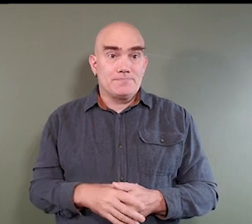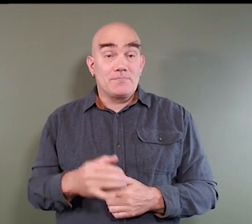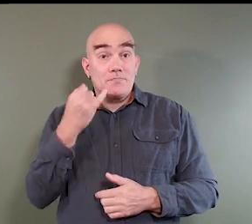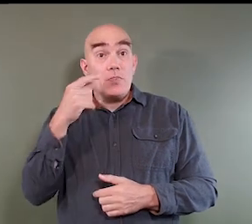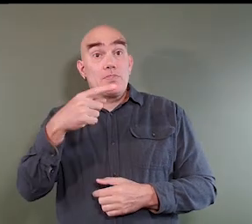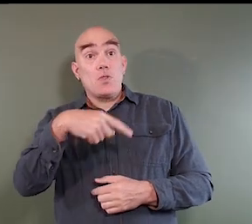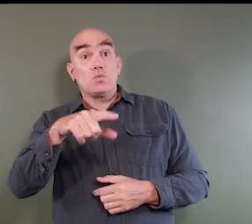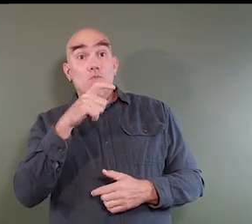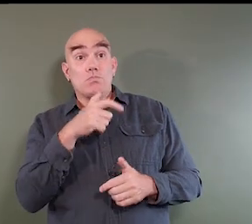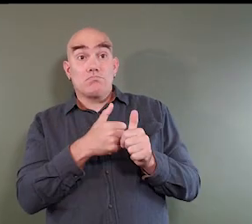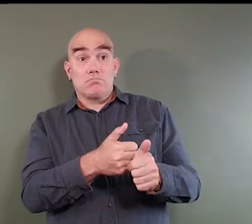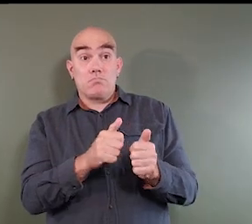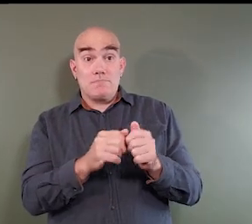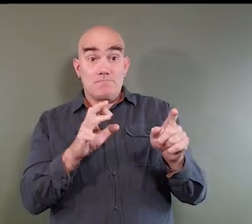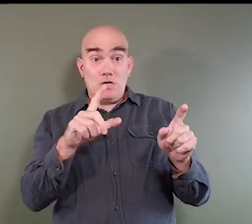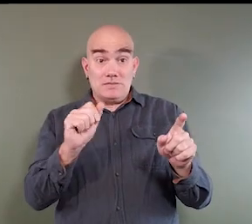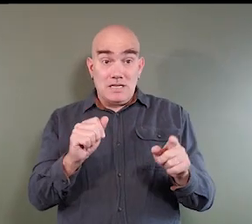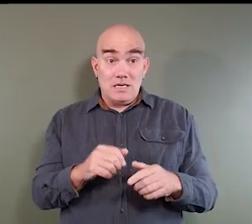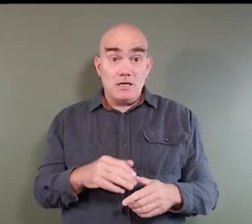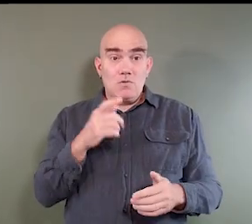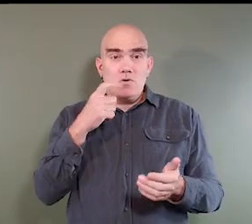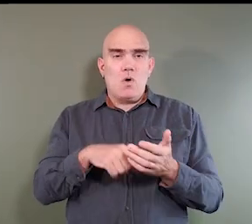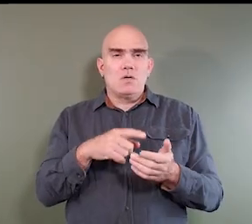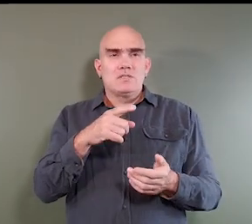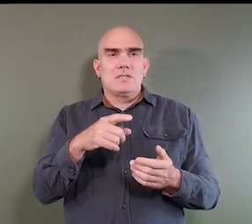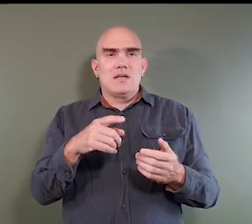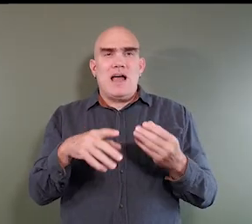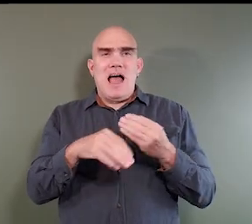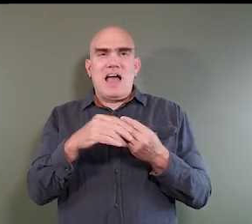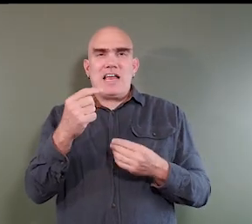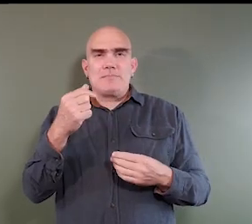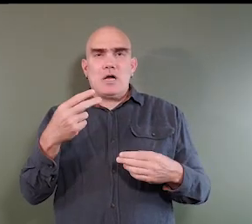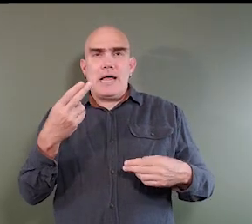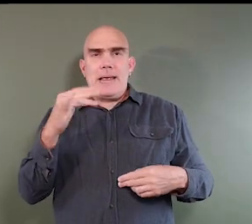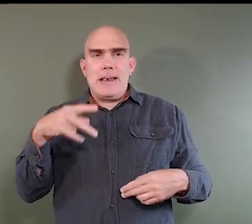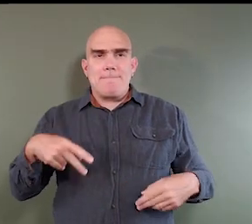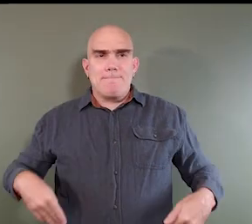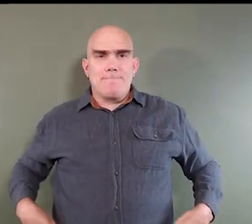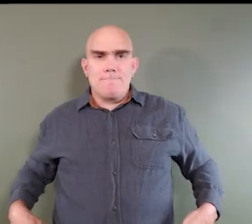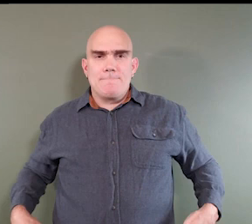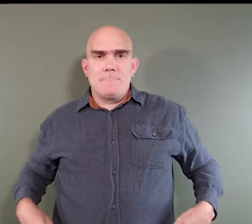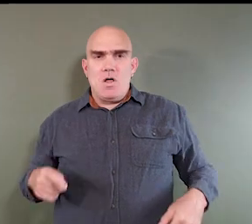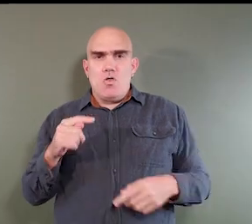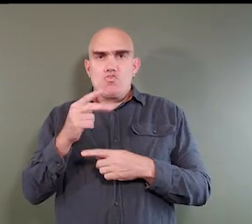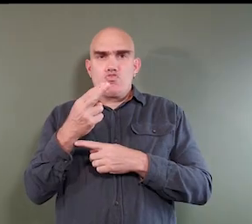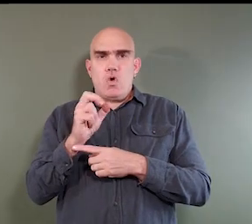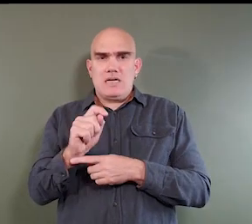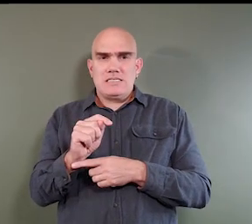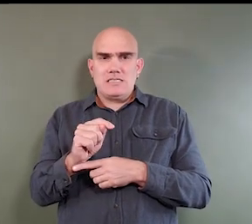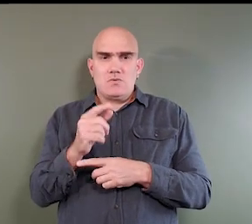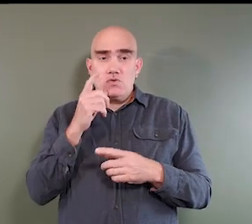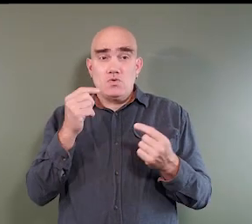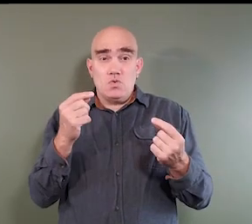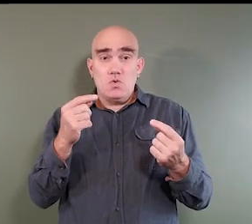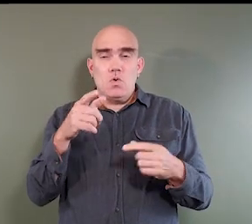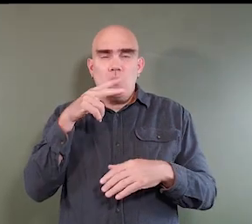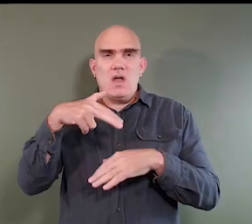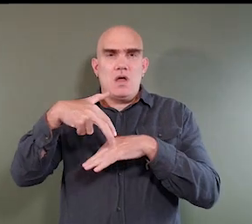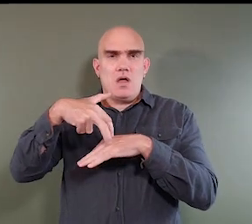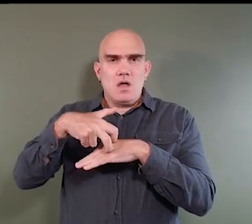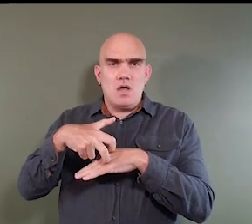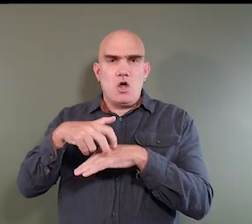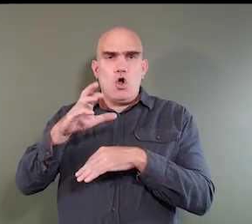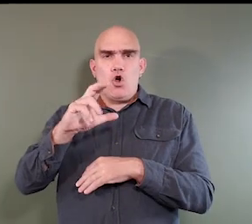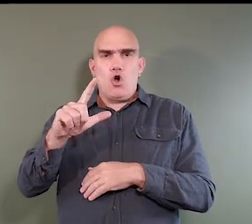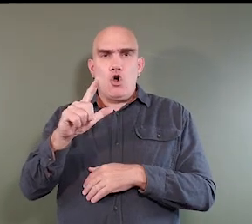then for those following along with Marcela, we're adding in a little bit of a hip thruster. So what you're gonna do is you're gonna start out in a mid squat